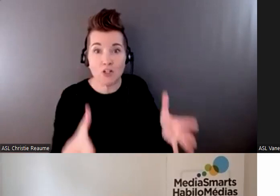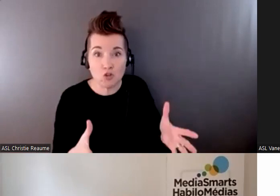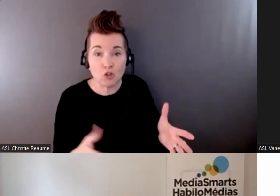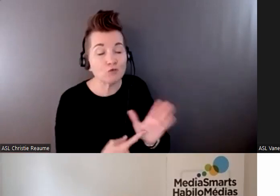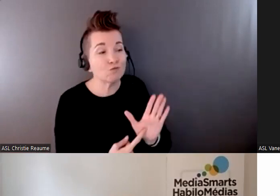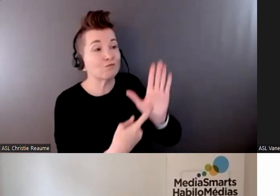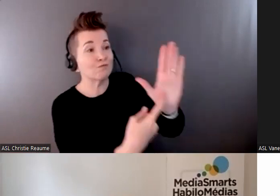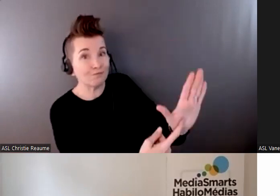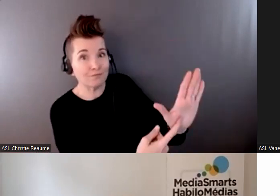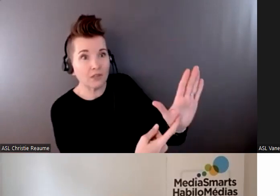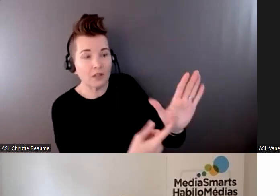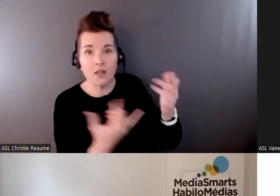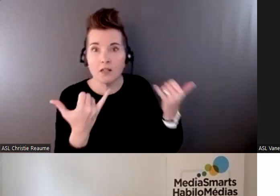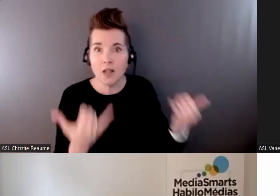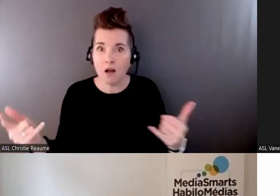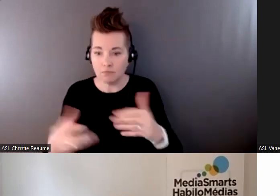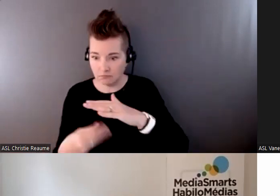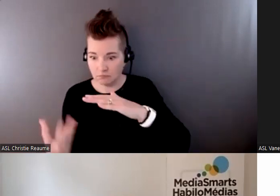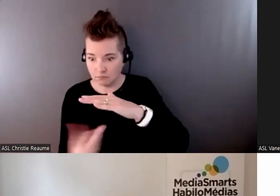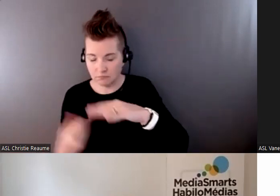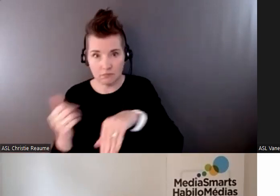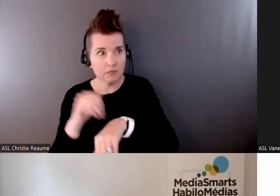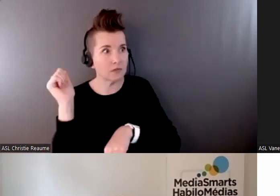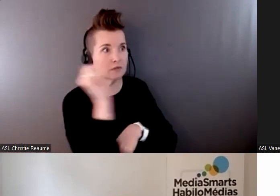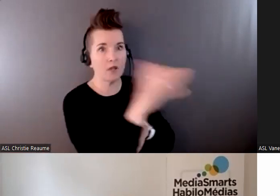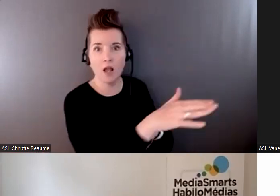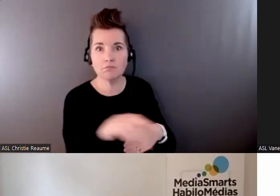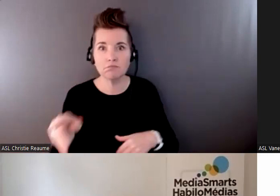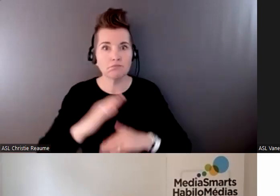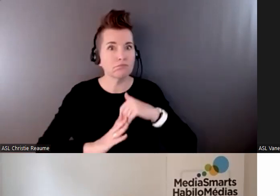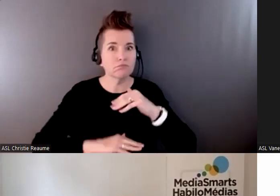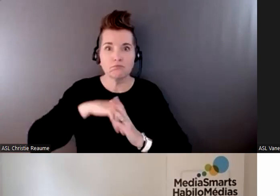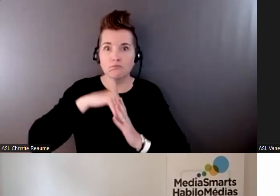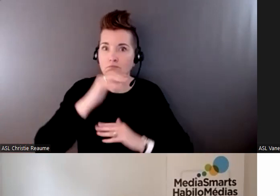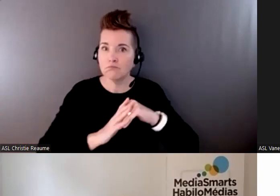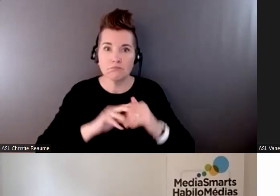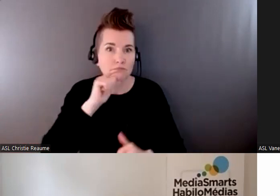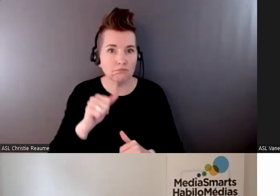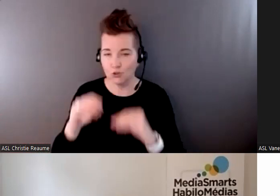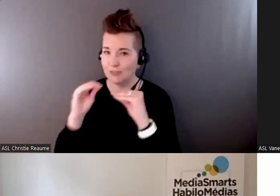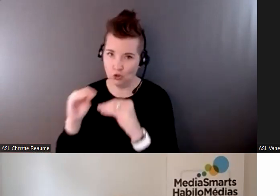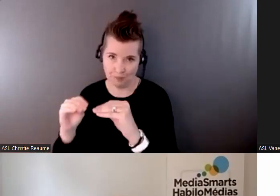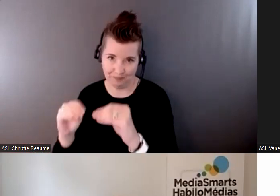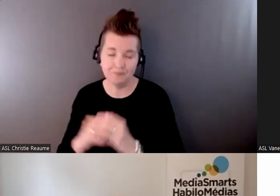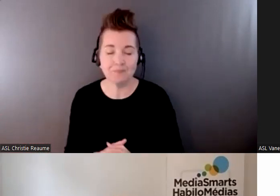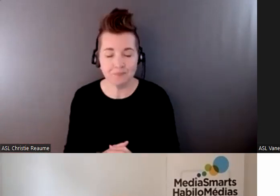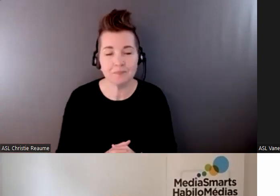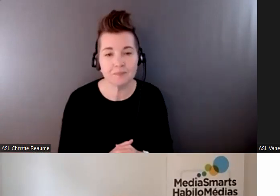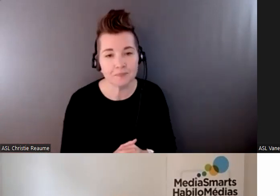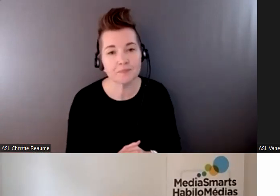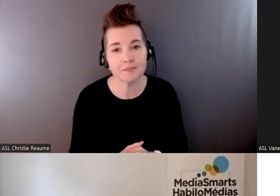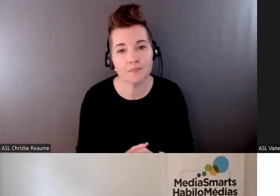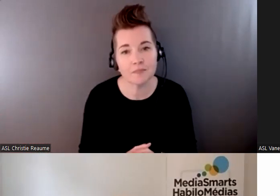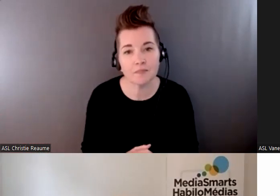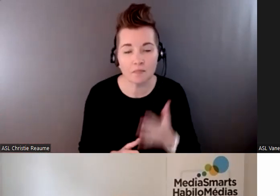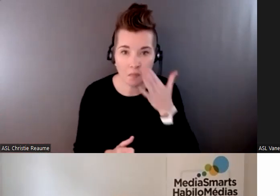to send it and a lot of people aren't comfortable with that so that's the kind of stuff we're working on right now and I think like a lot of people it was really